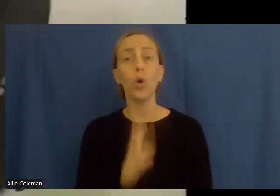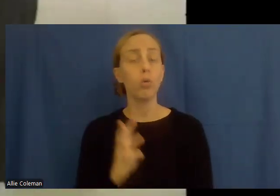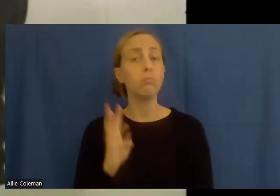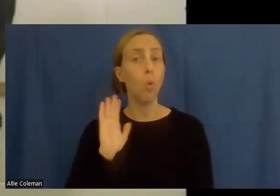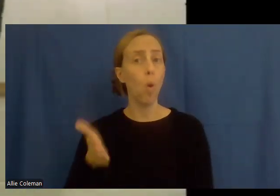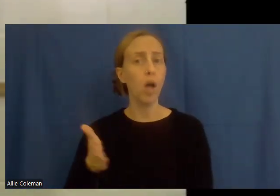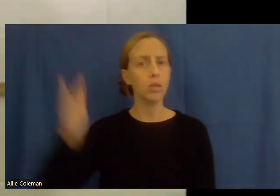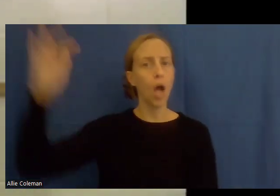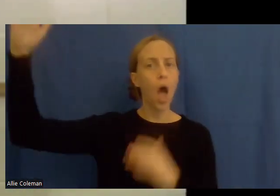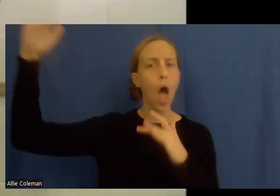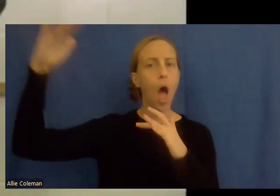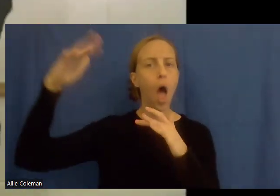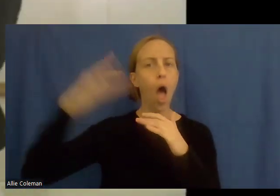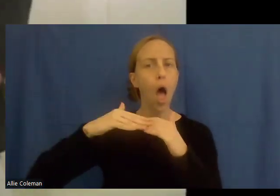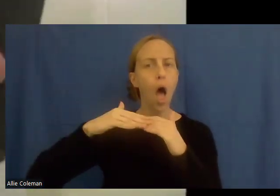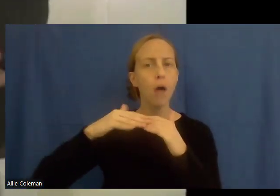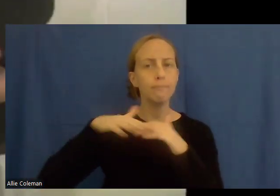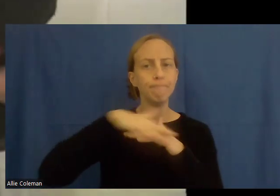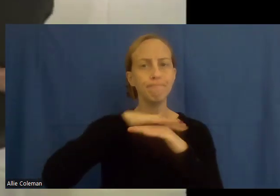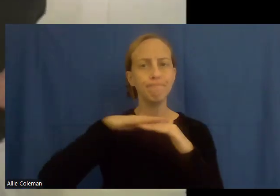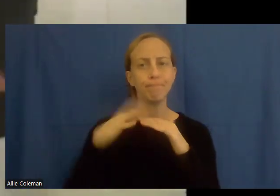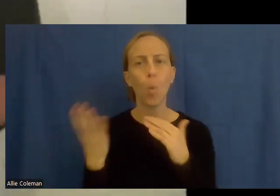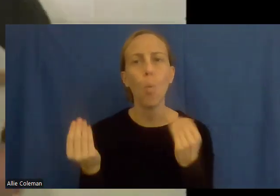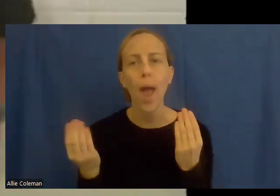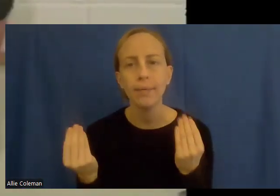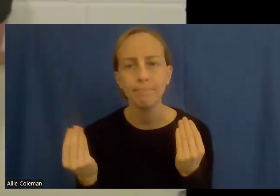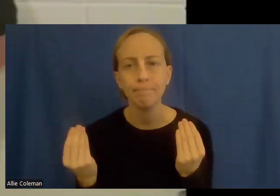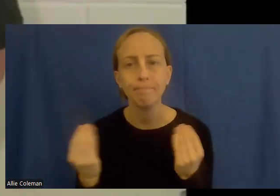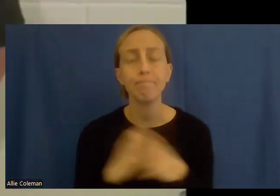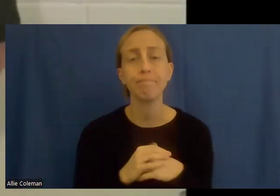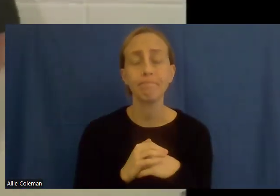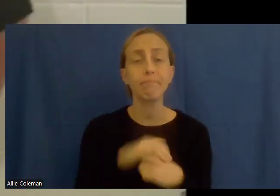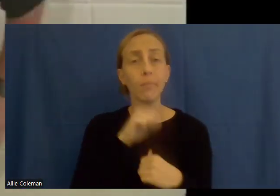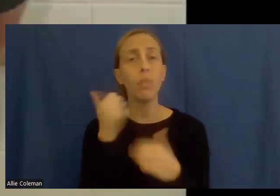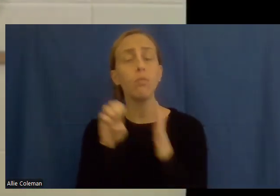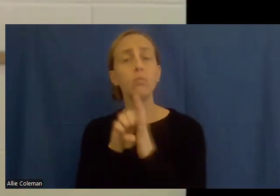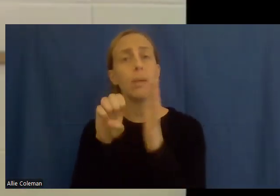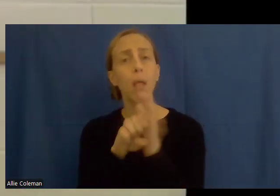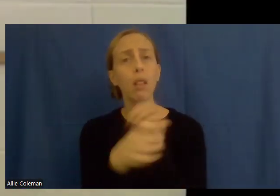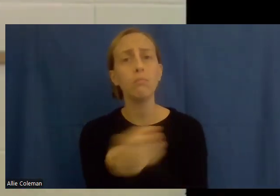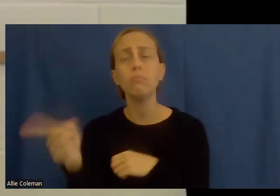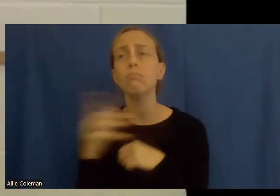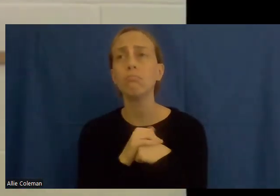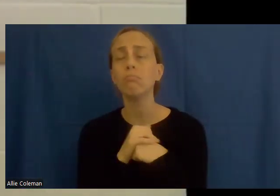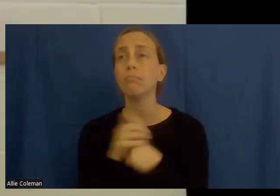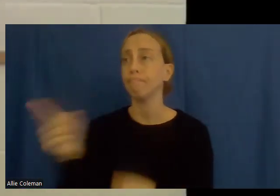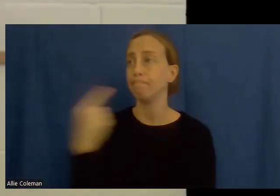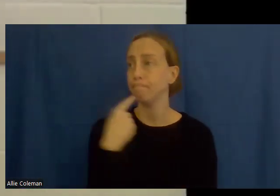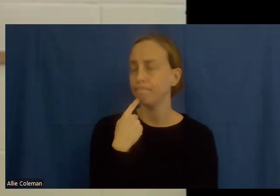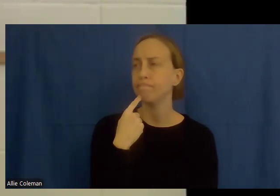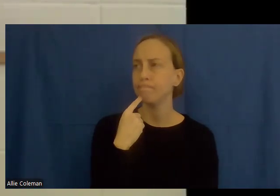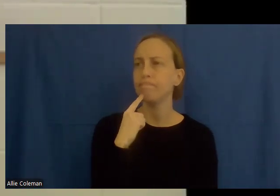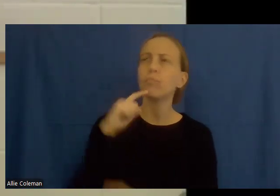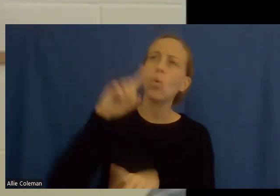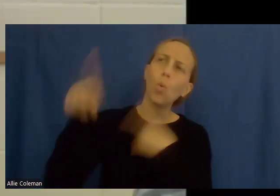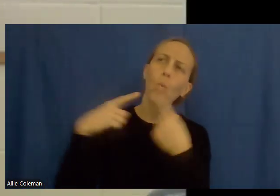that has collected on the grass. That's one example. Another example of condensation? I'm sure you've all experienced this one. Nathan? When,